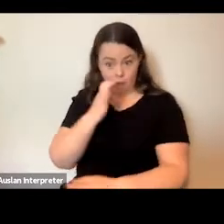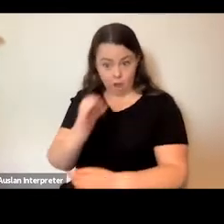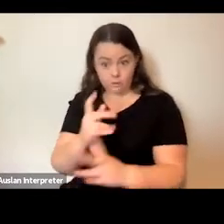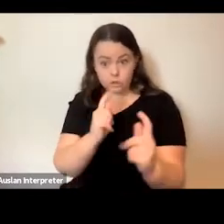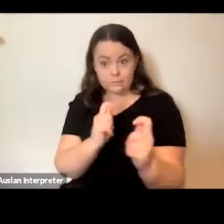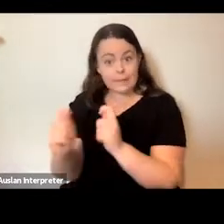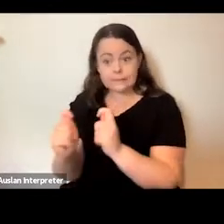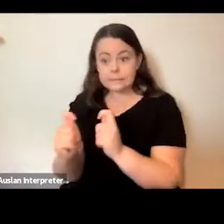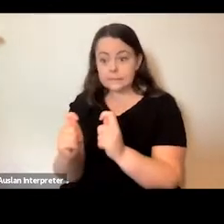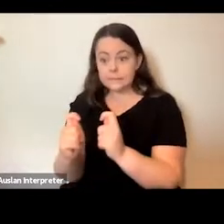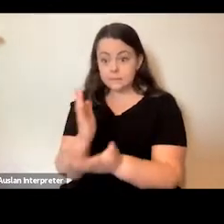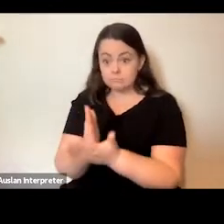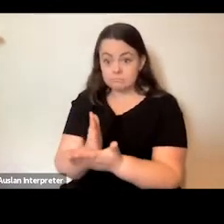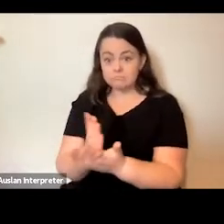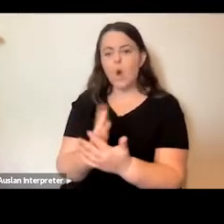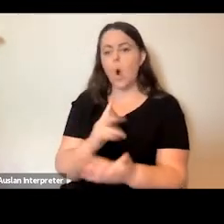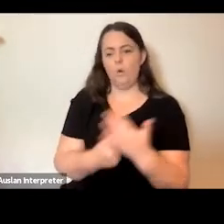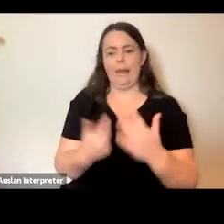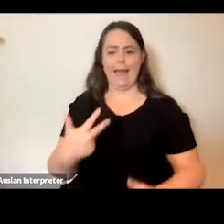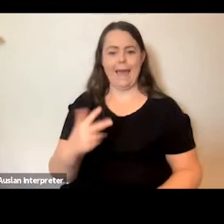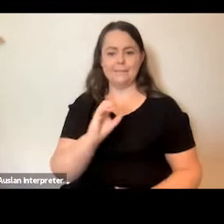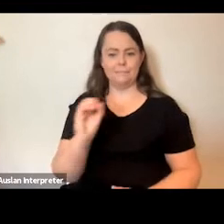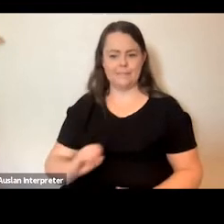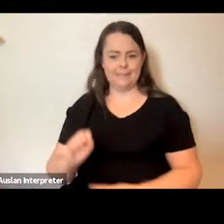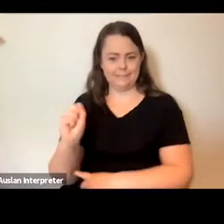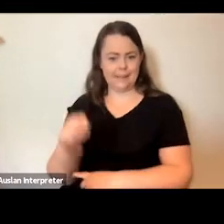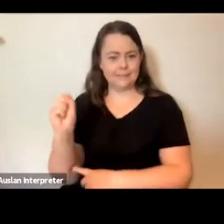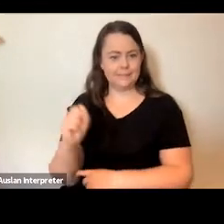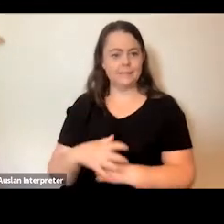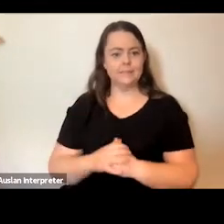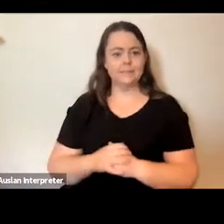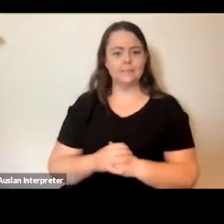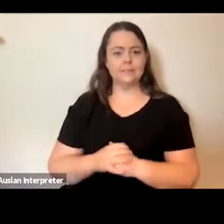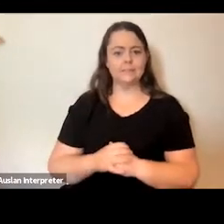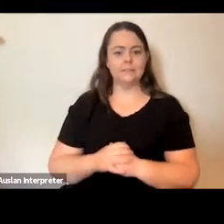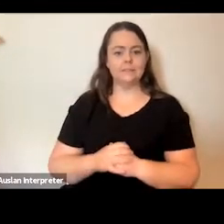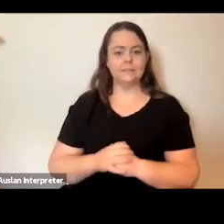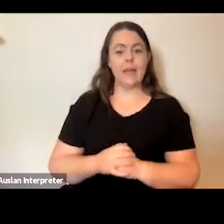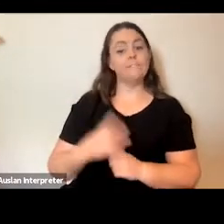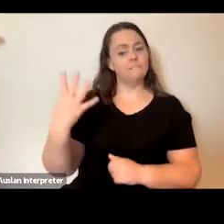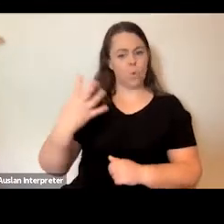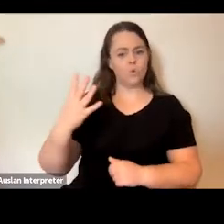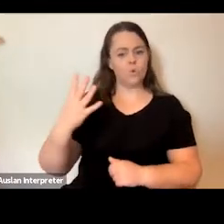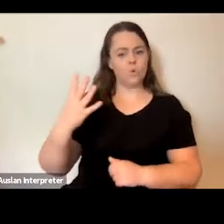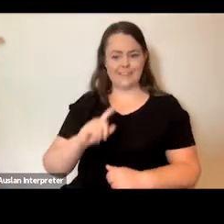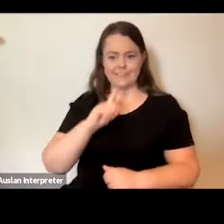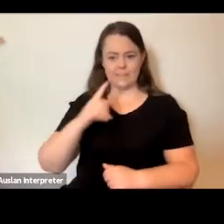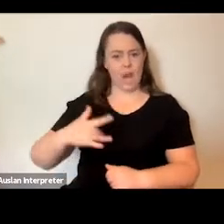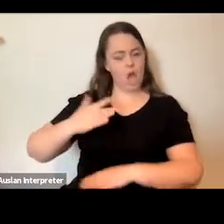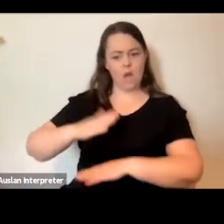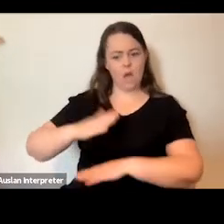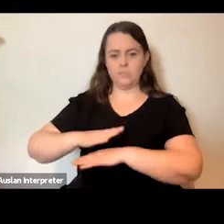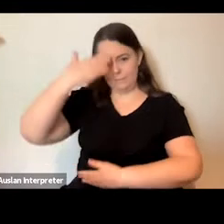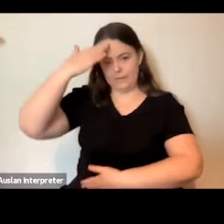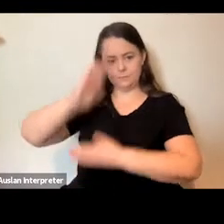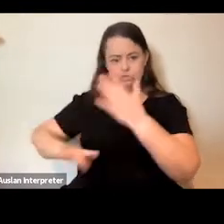and 8% had done so, and 14% reported lifetime experience of drug checking. And I think that's important to note because a lot